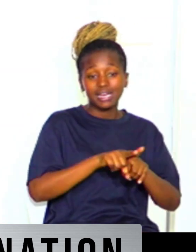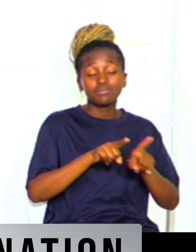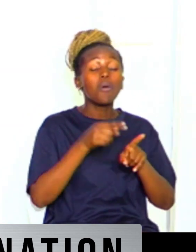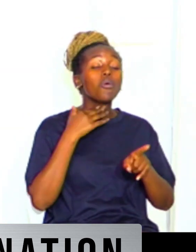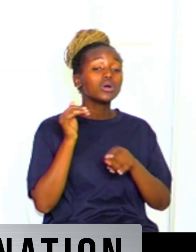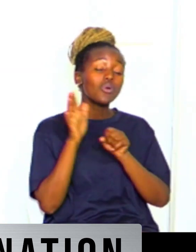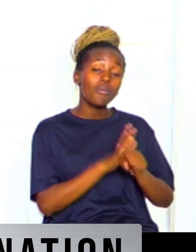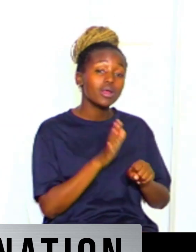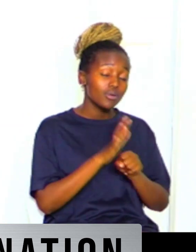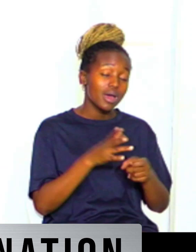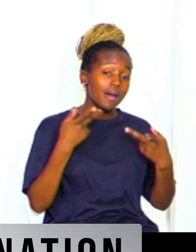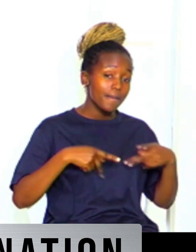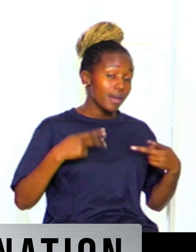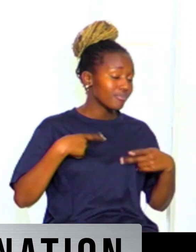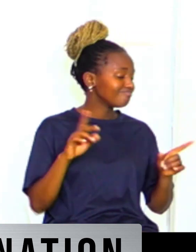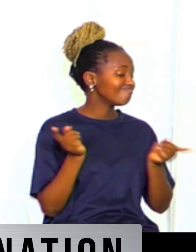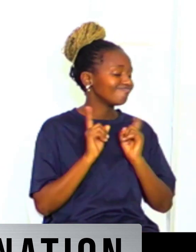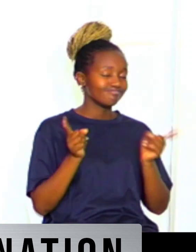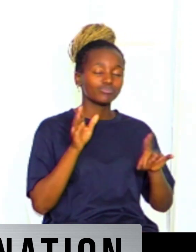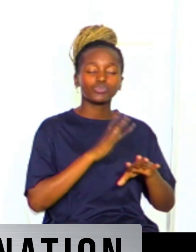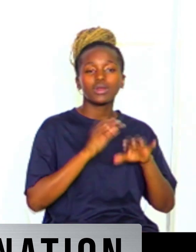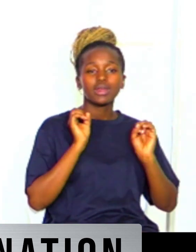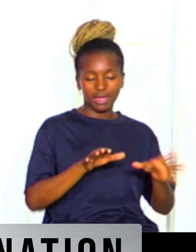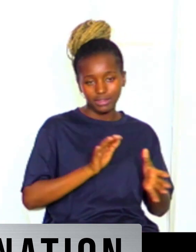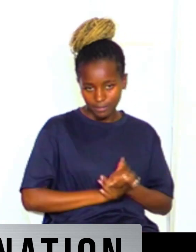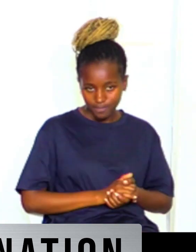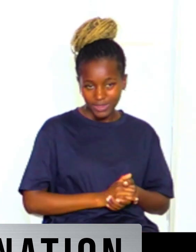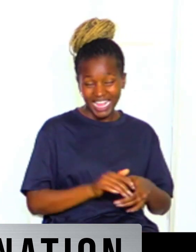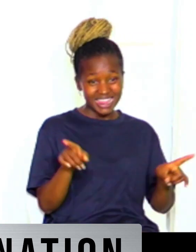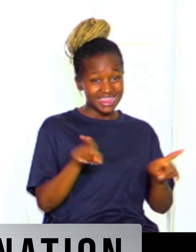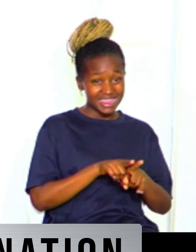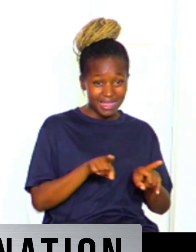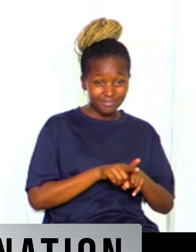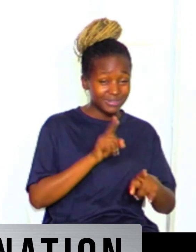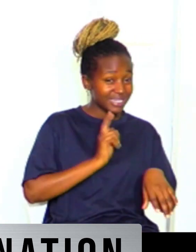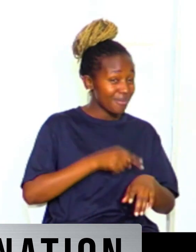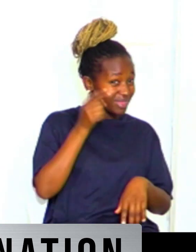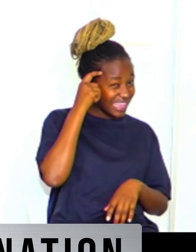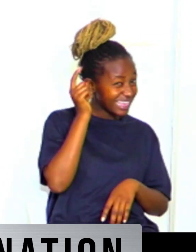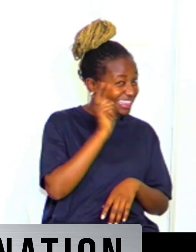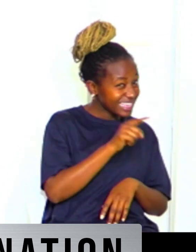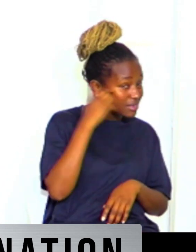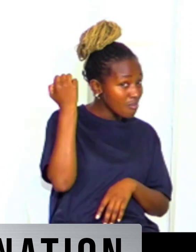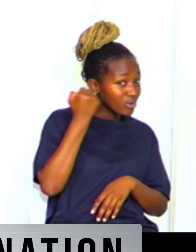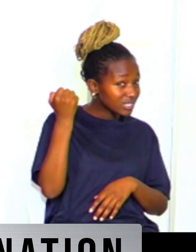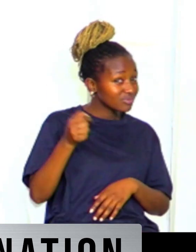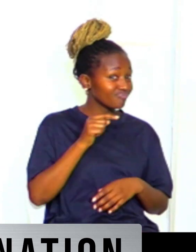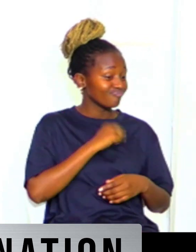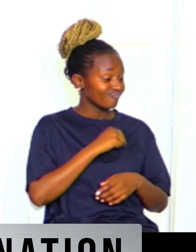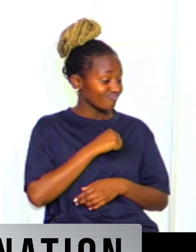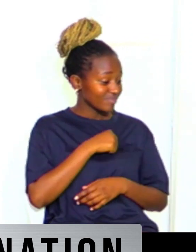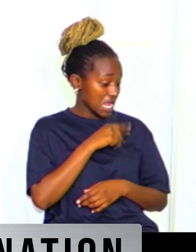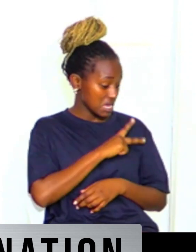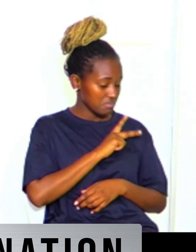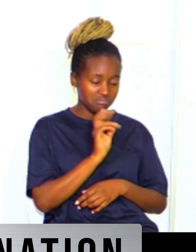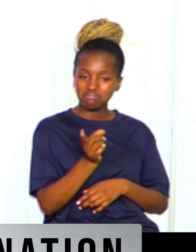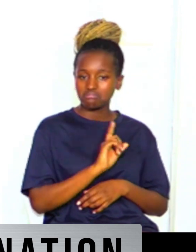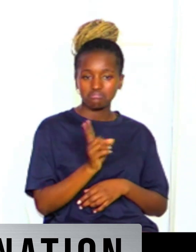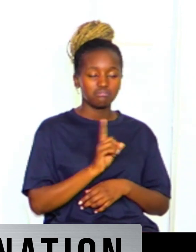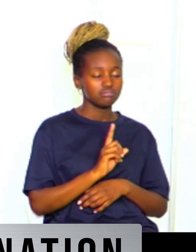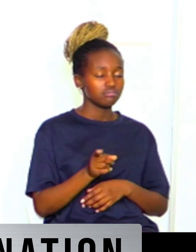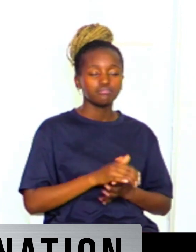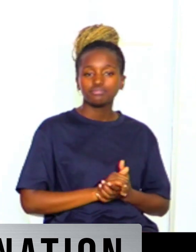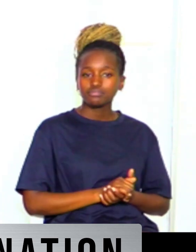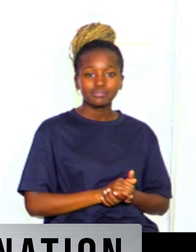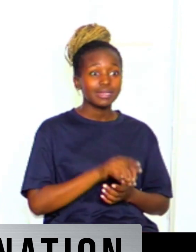na sijui unasema jamani ni it's a job. Wacha kuweka siasa kwa roho. Hata alisema